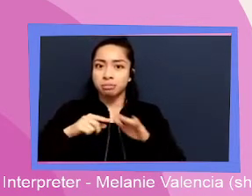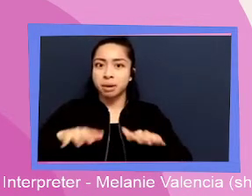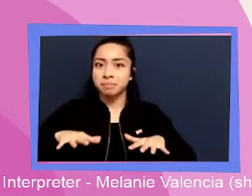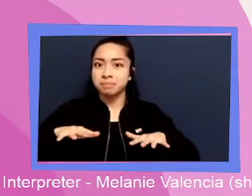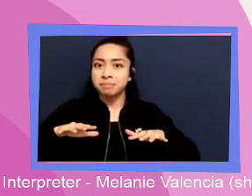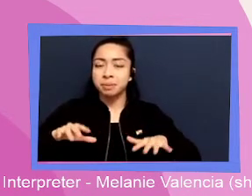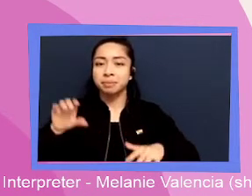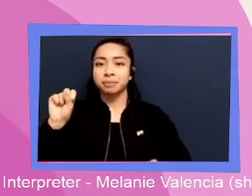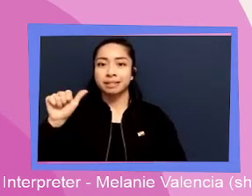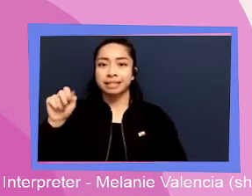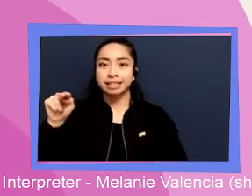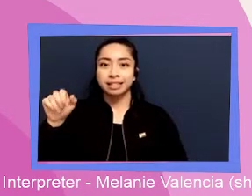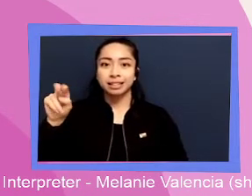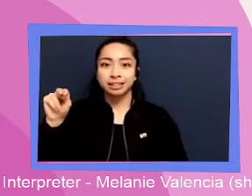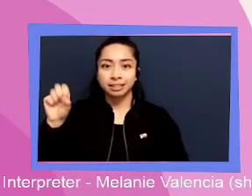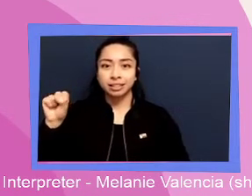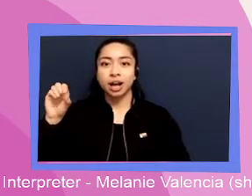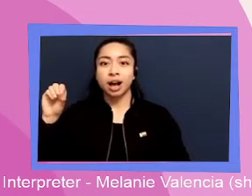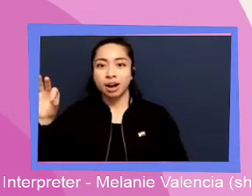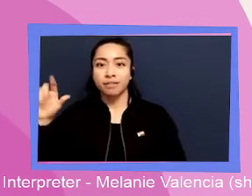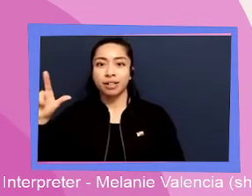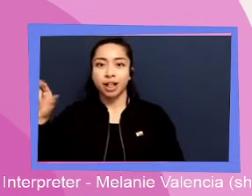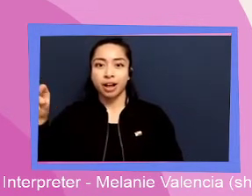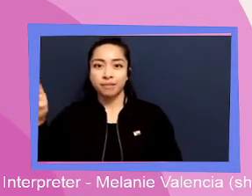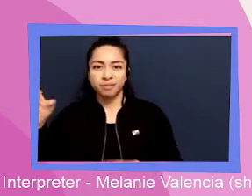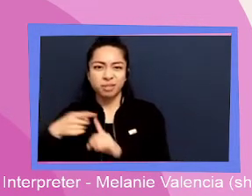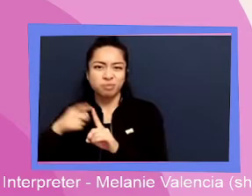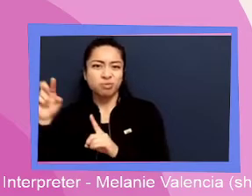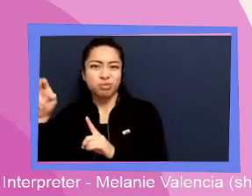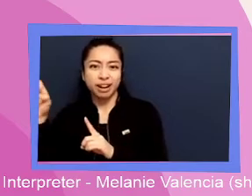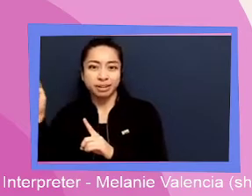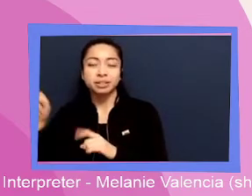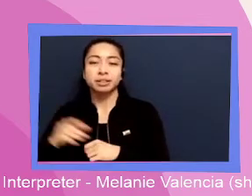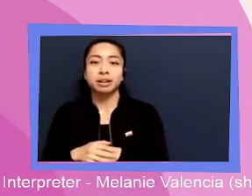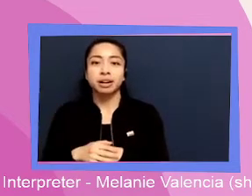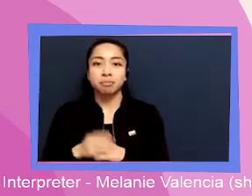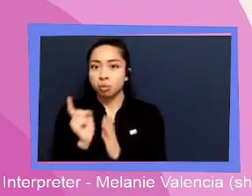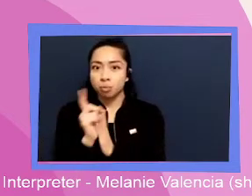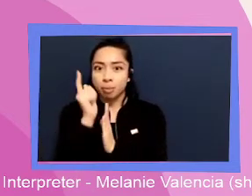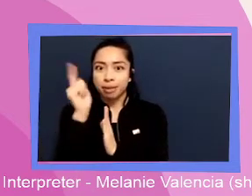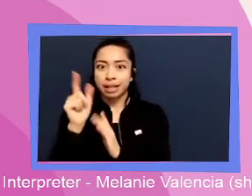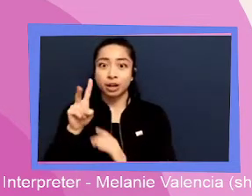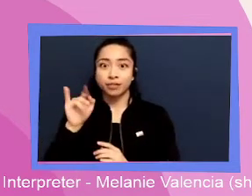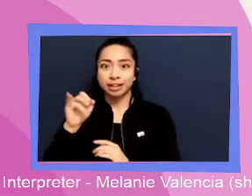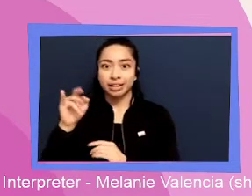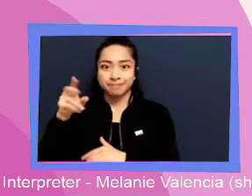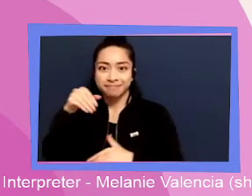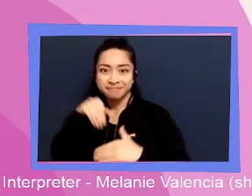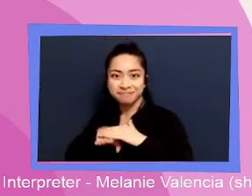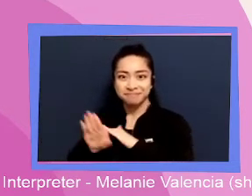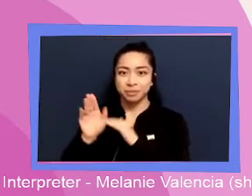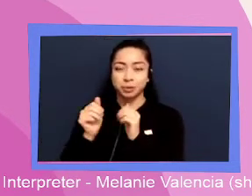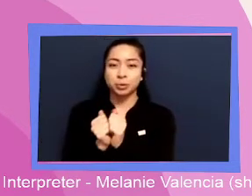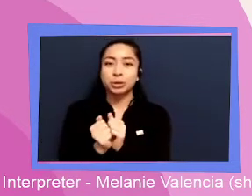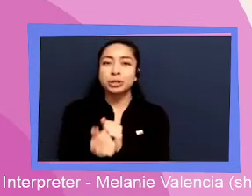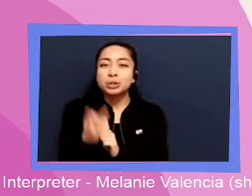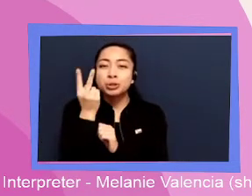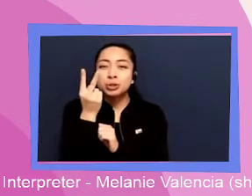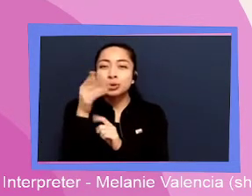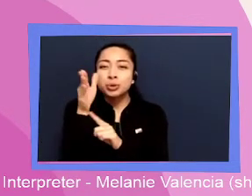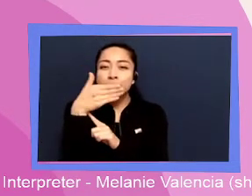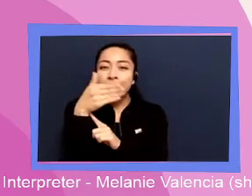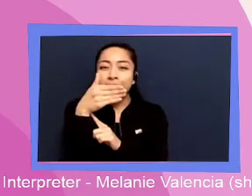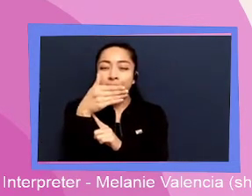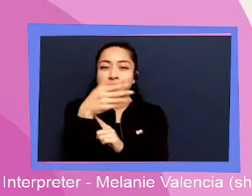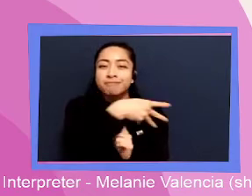Love from Rent. A minute later, Vicky swept back into the kitchen with two small rainbow flags on sticks,